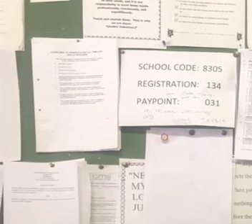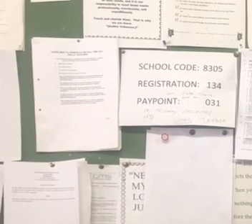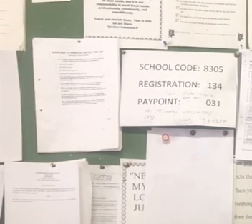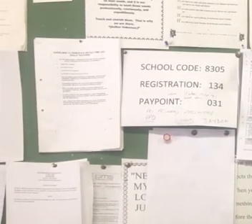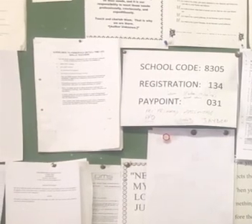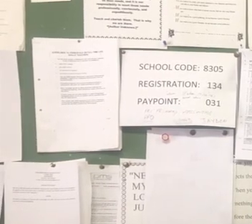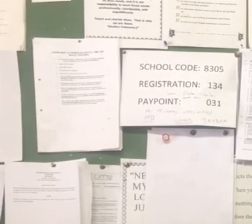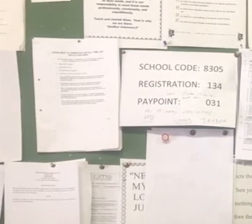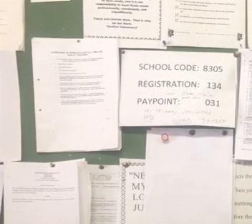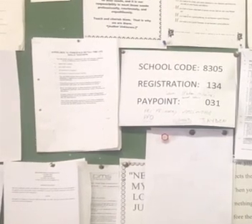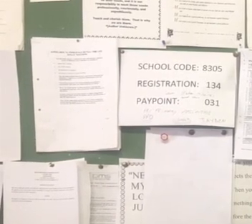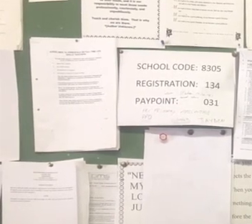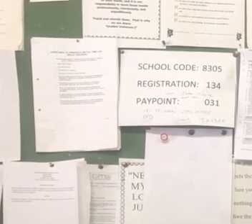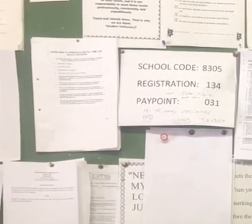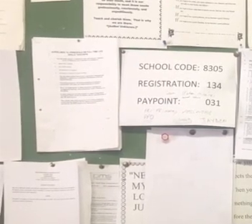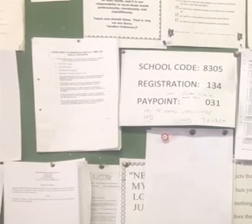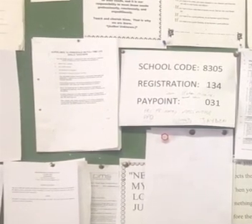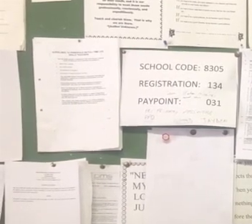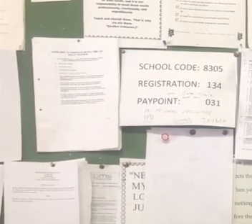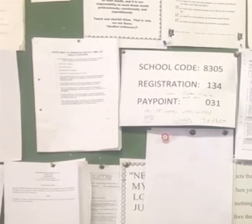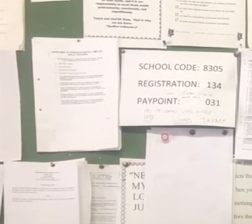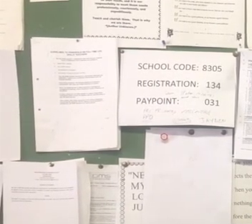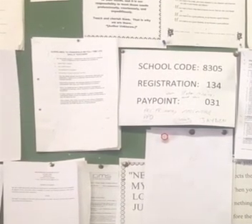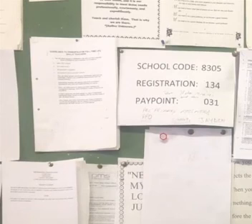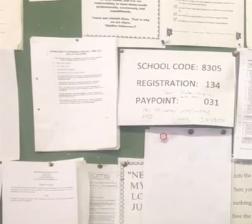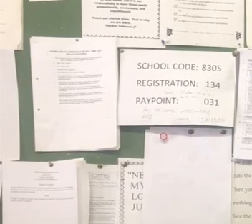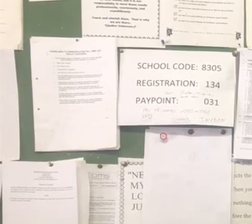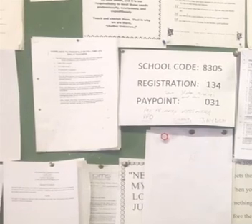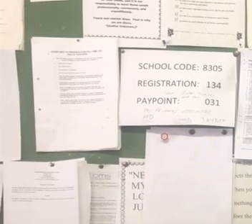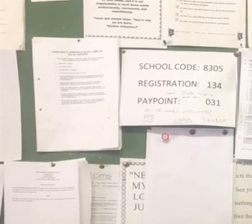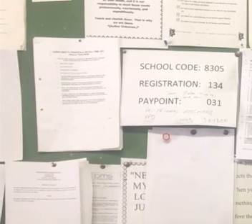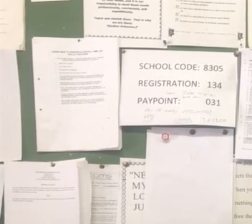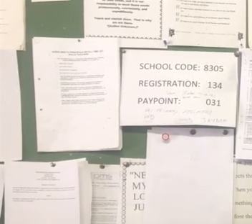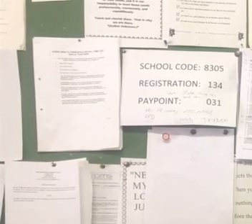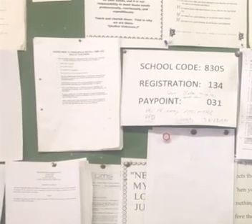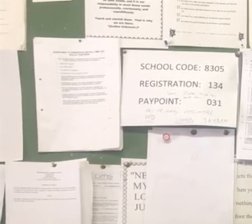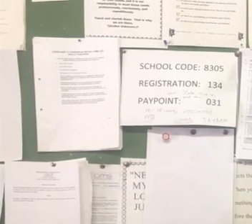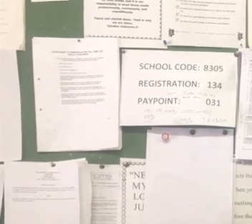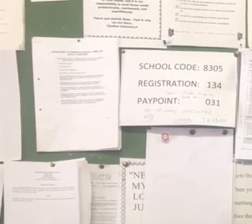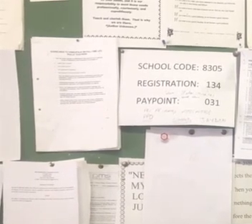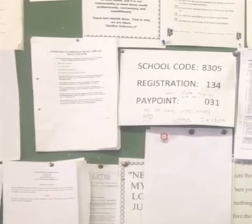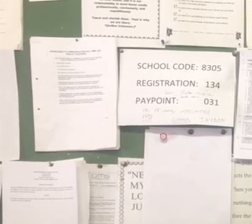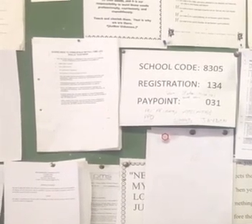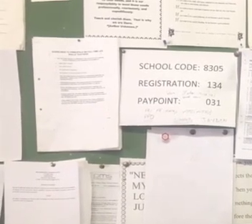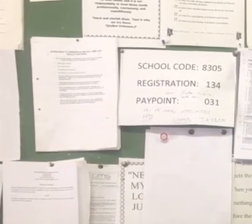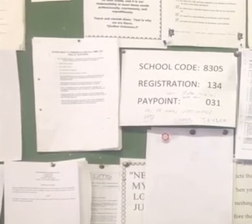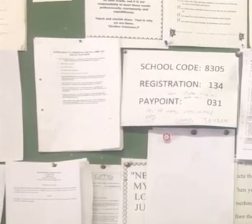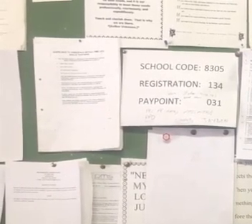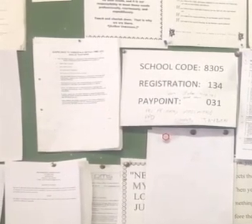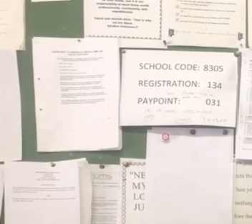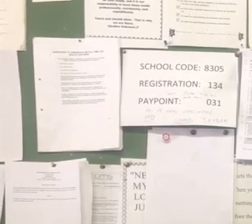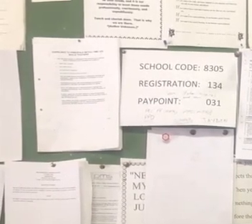the learners to work on themselves under the guidance of their parents.